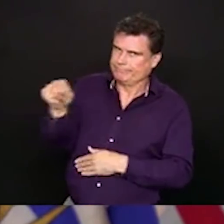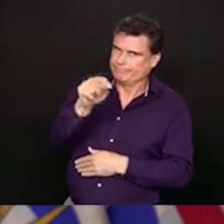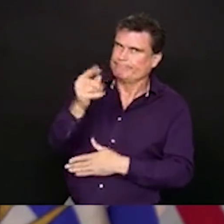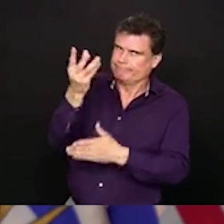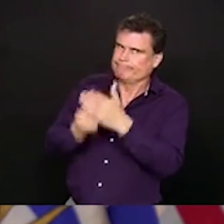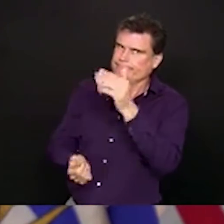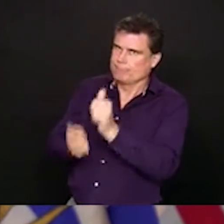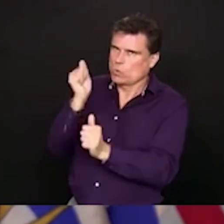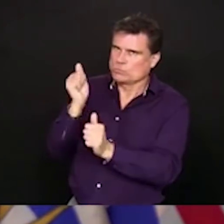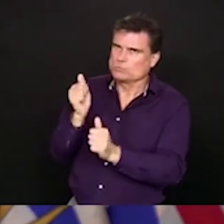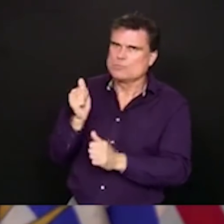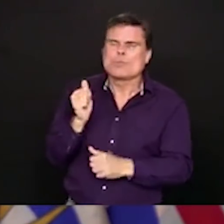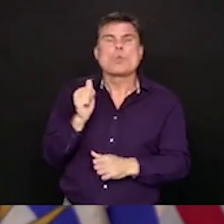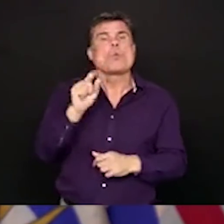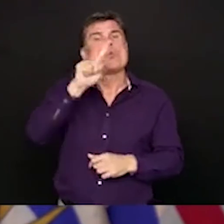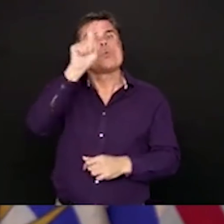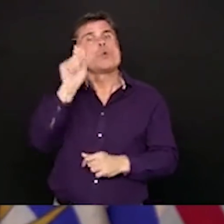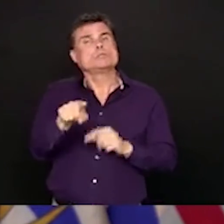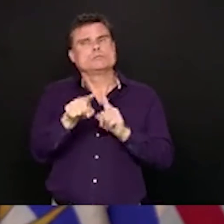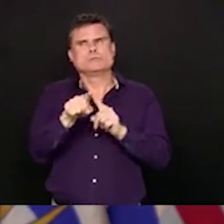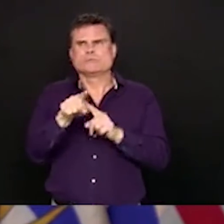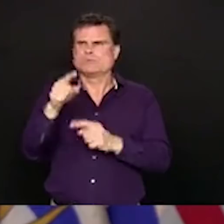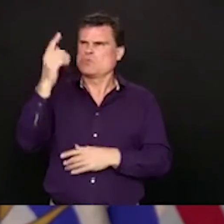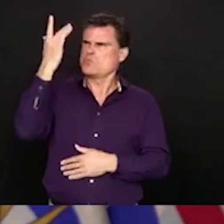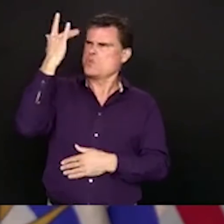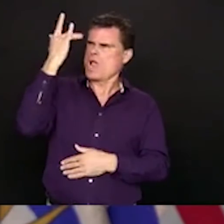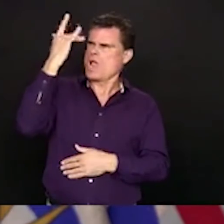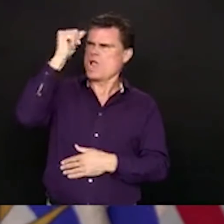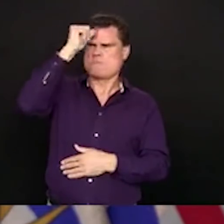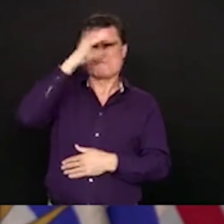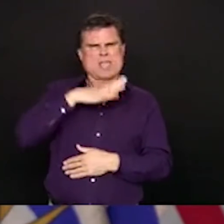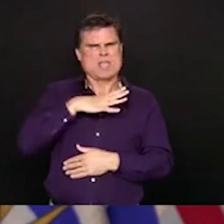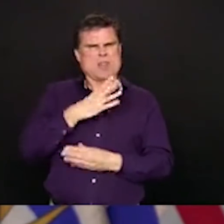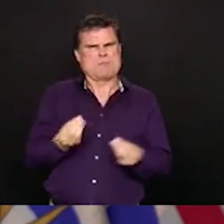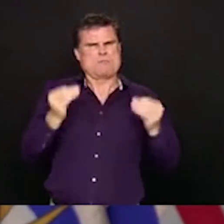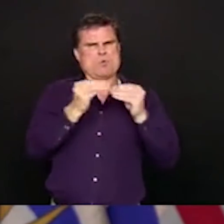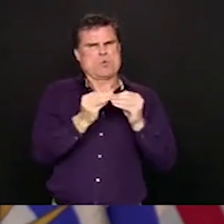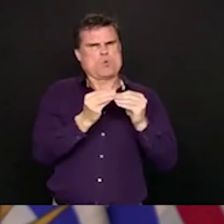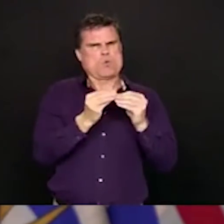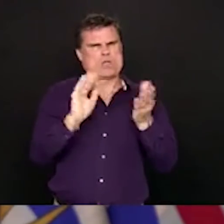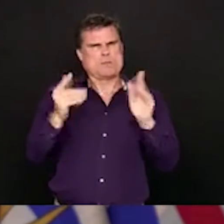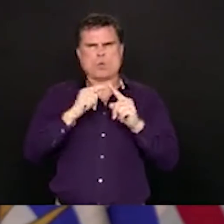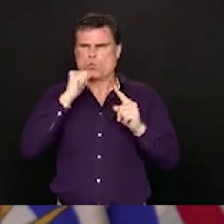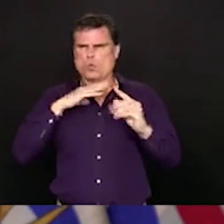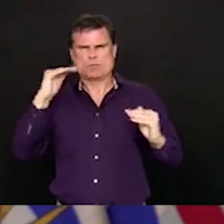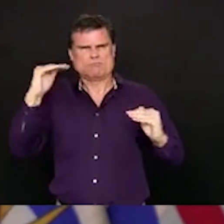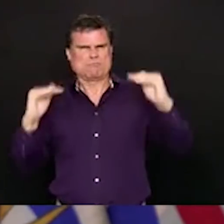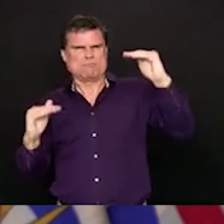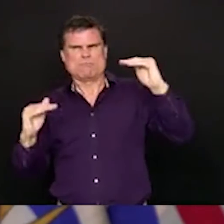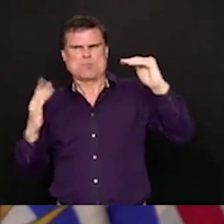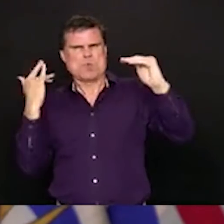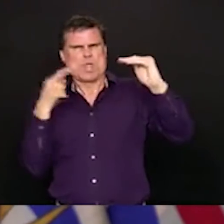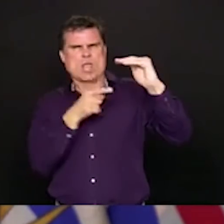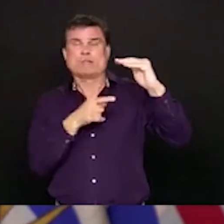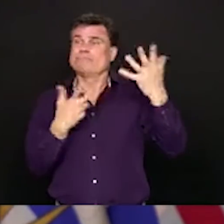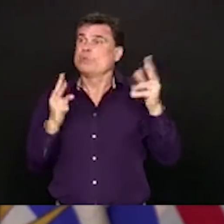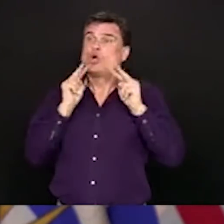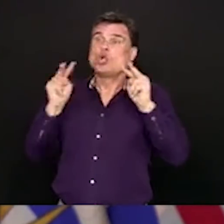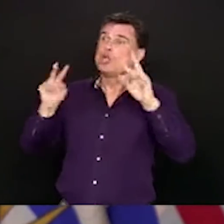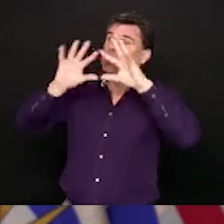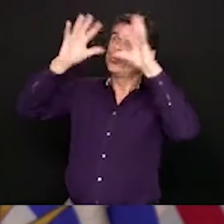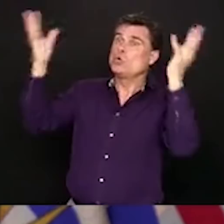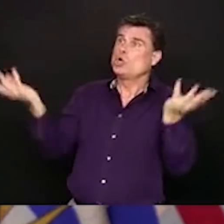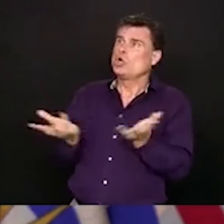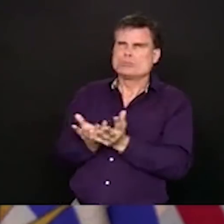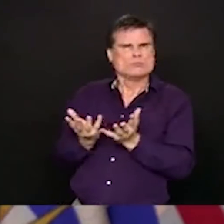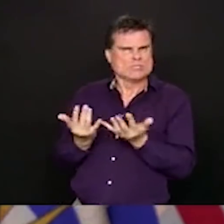people's theories are that our immune systems are different, men and women, and one of it is because women's immune systems